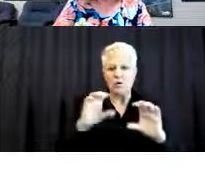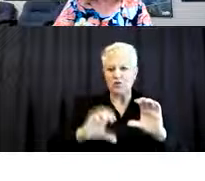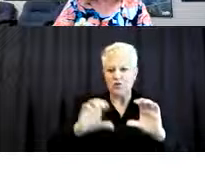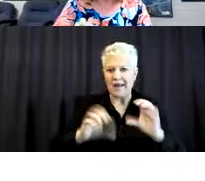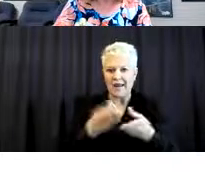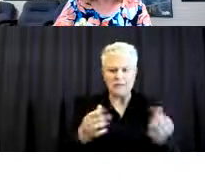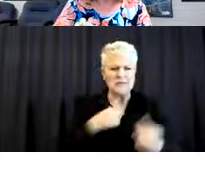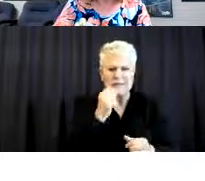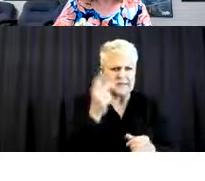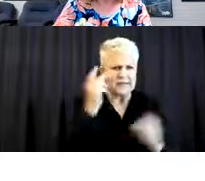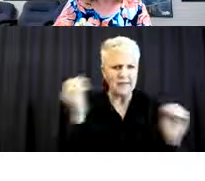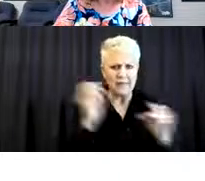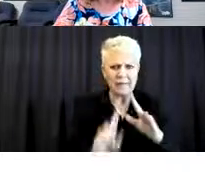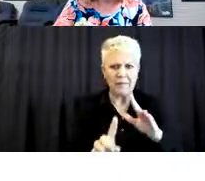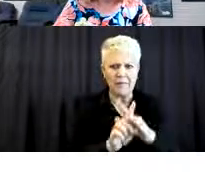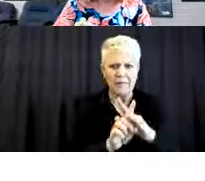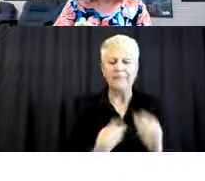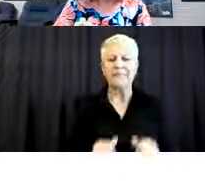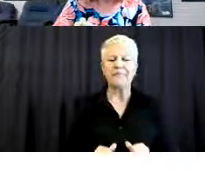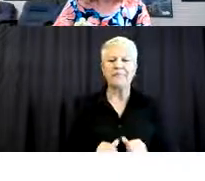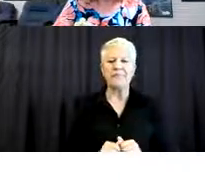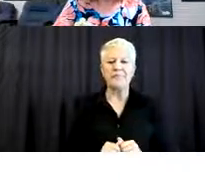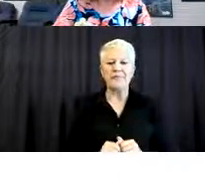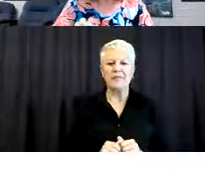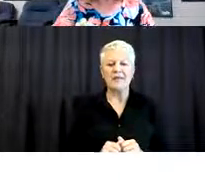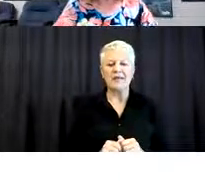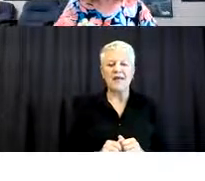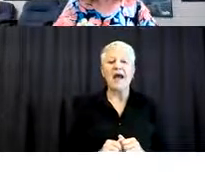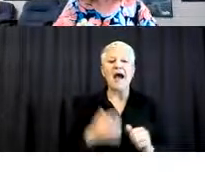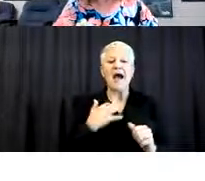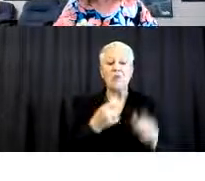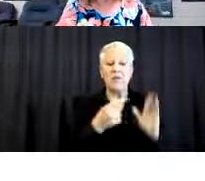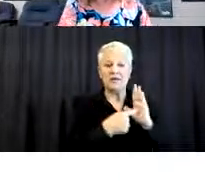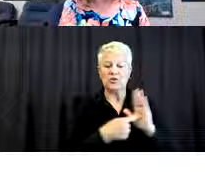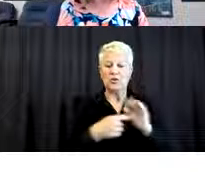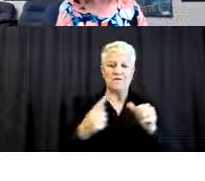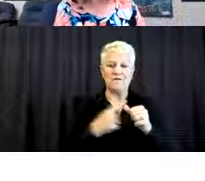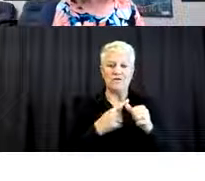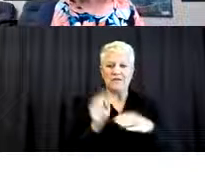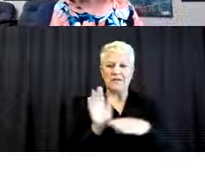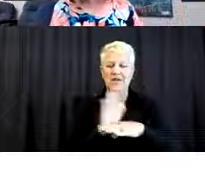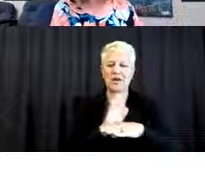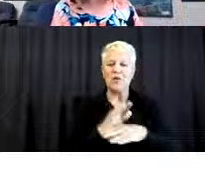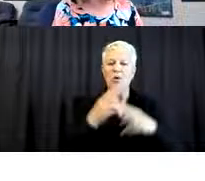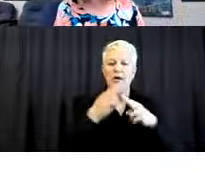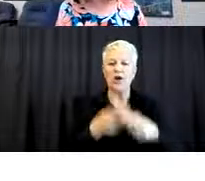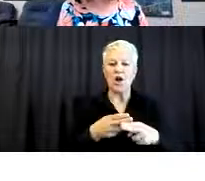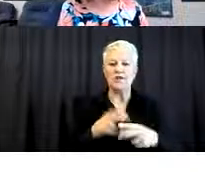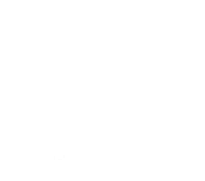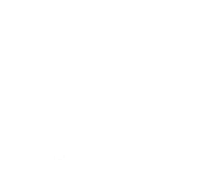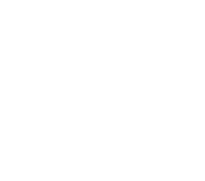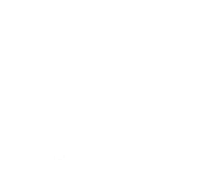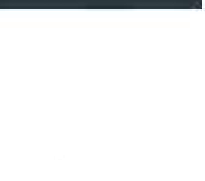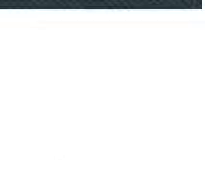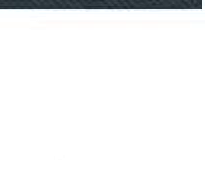I don't see anything popping up, is to show the first video here is called Kaylee,